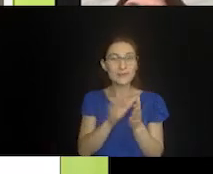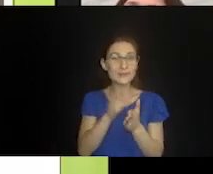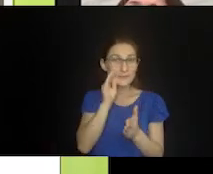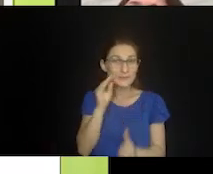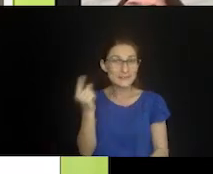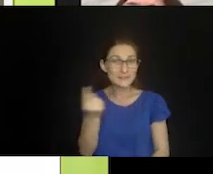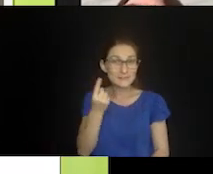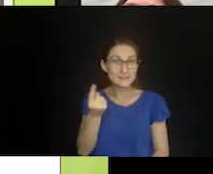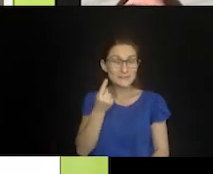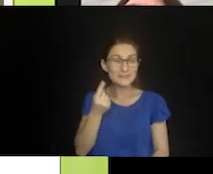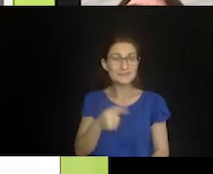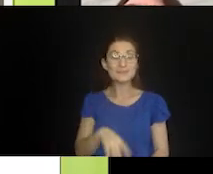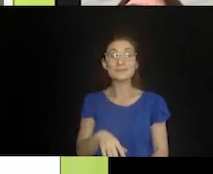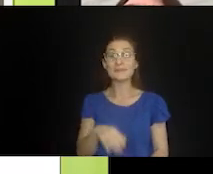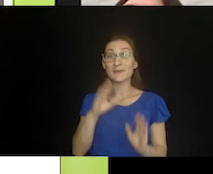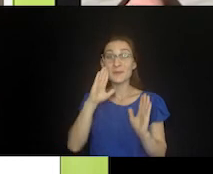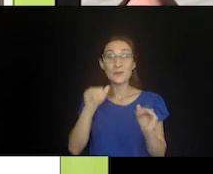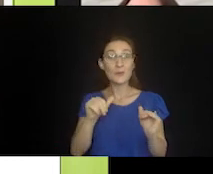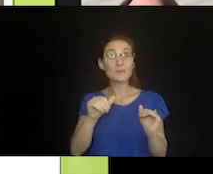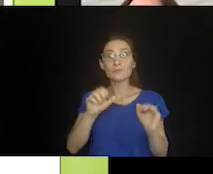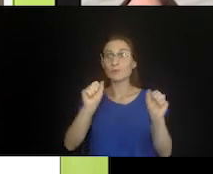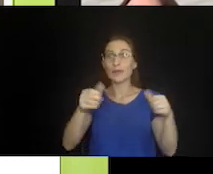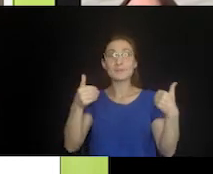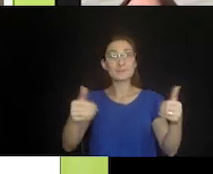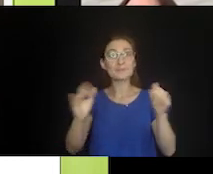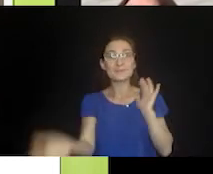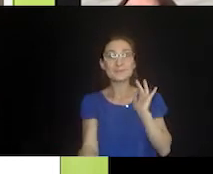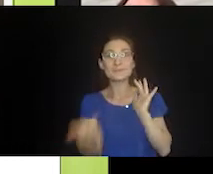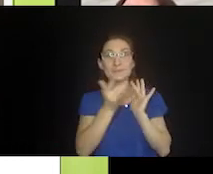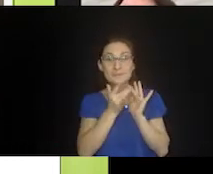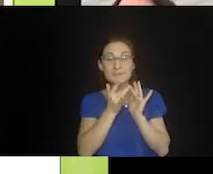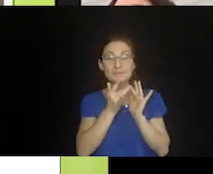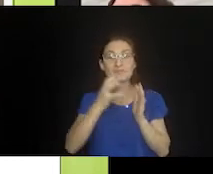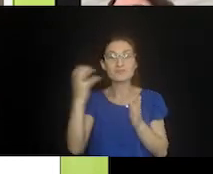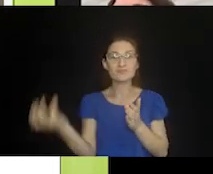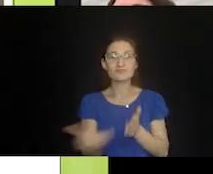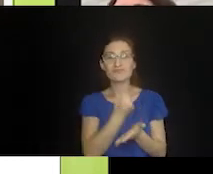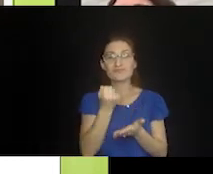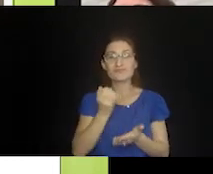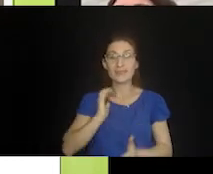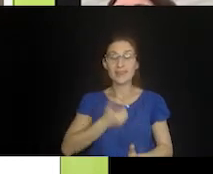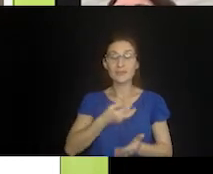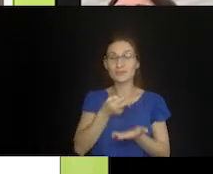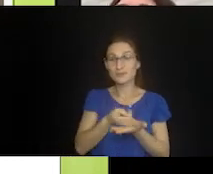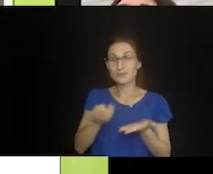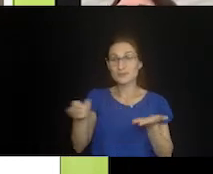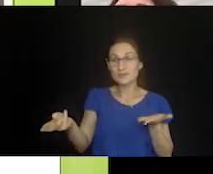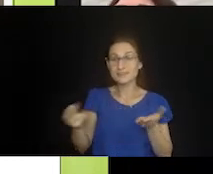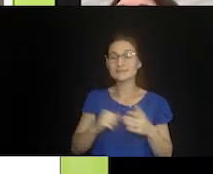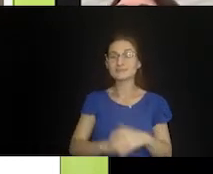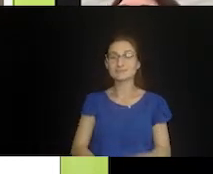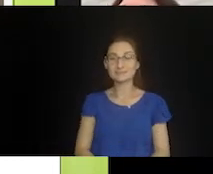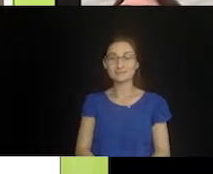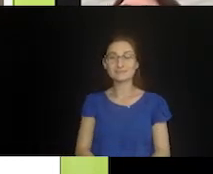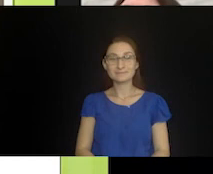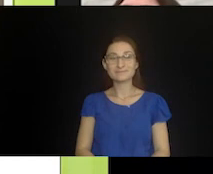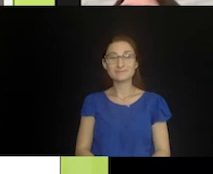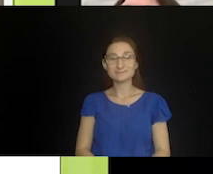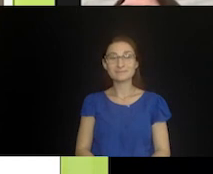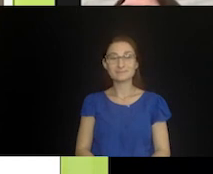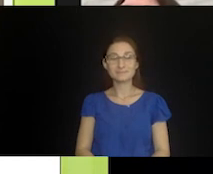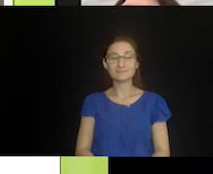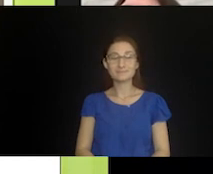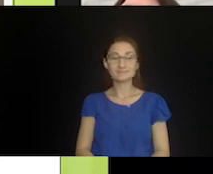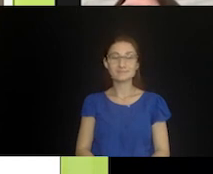this session, we hope that you learned something, and we hope that you won't be afraid to reach out to us and take advantage of